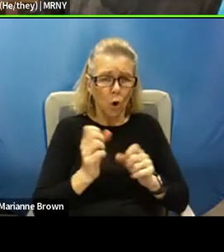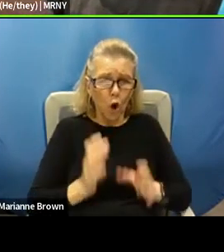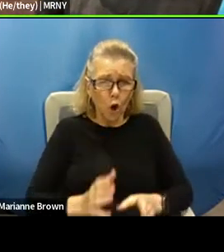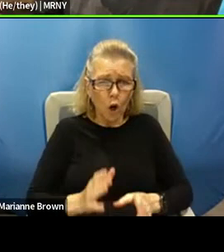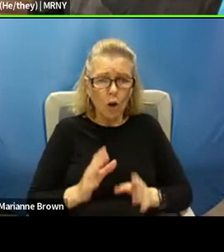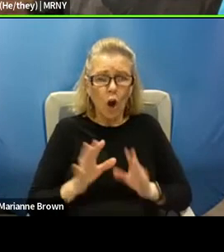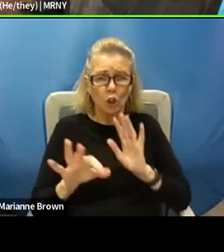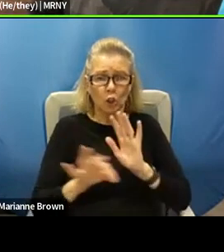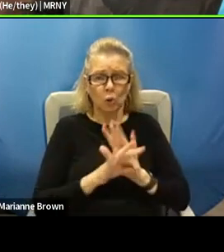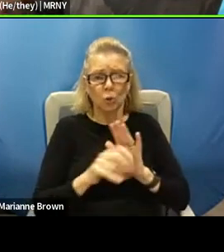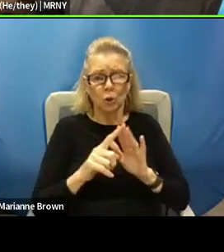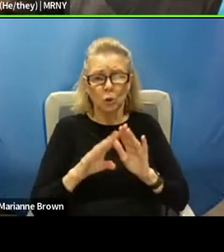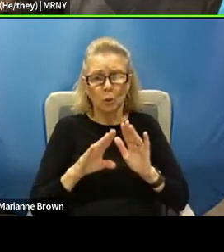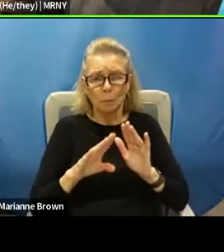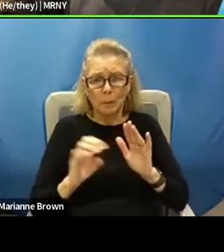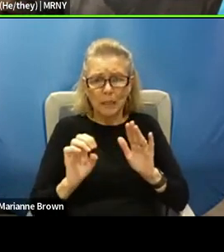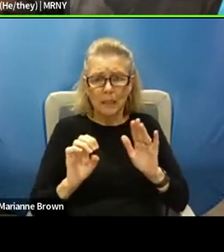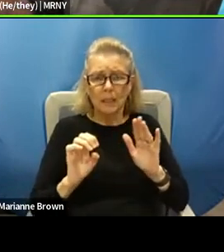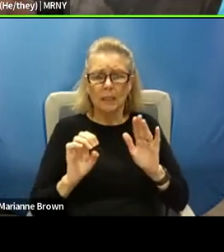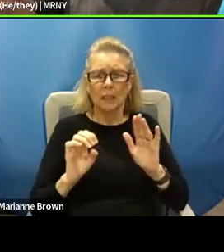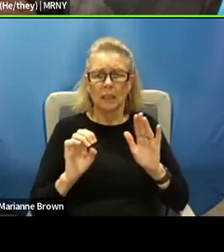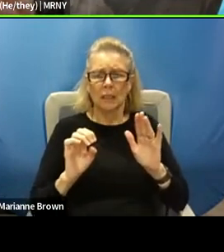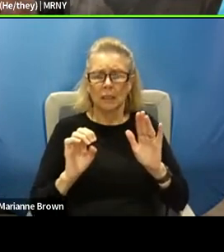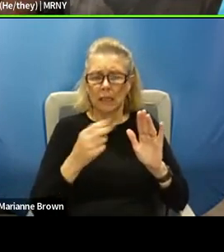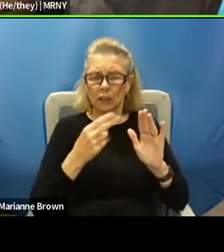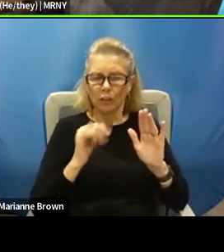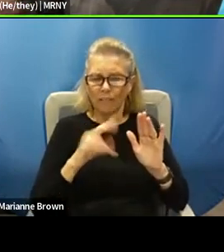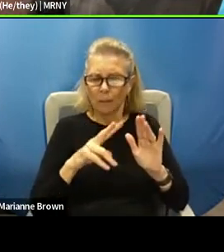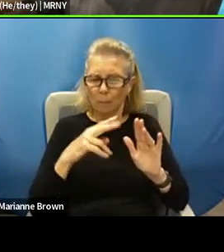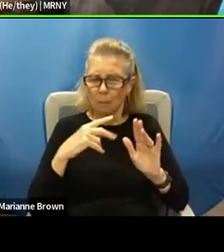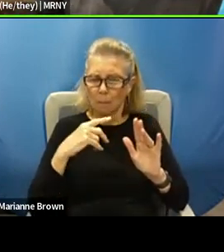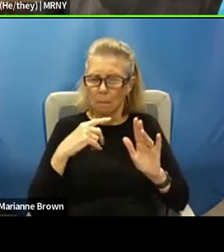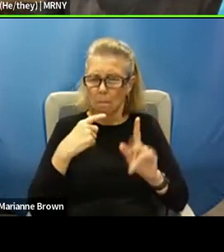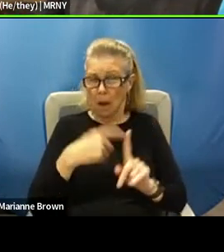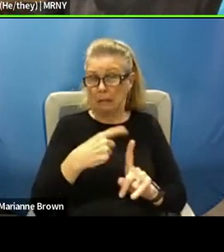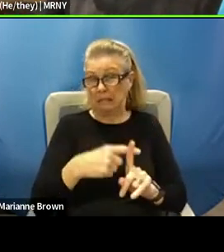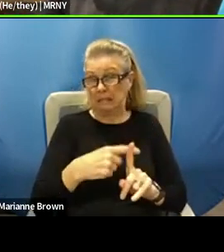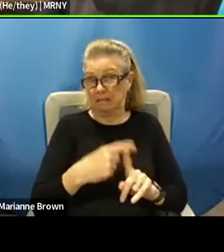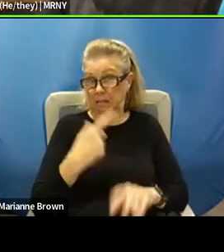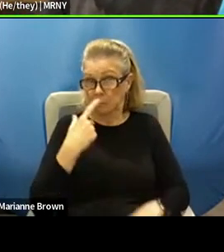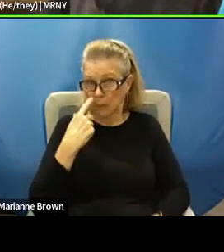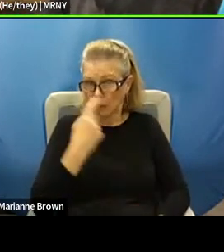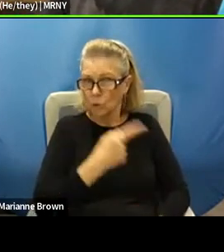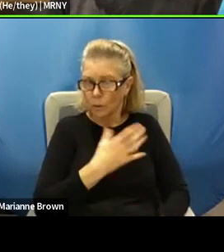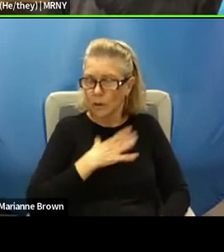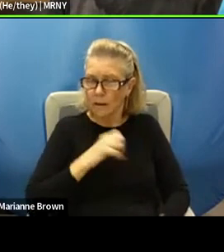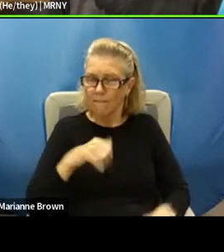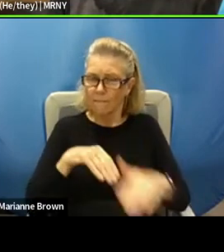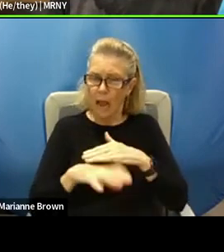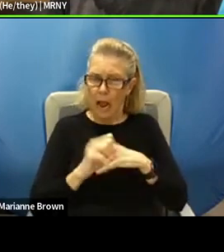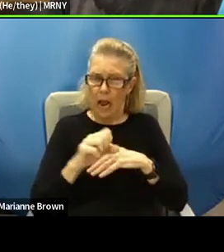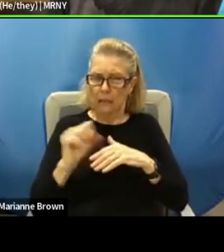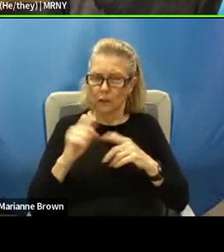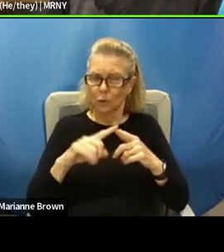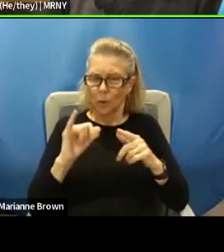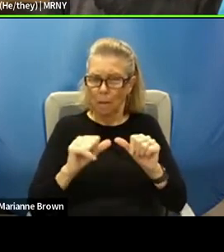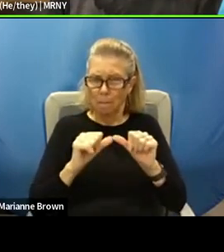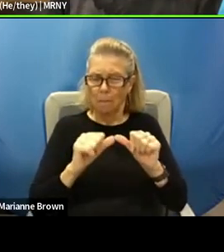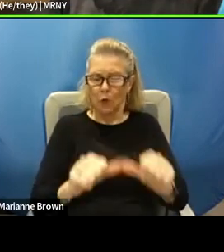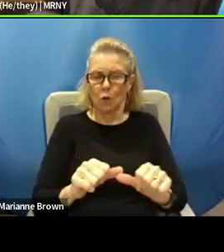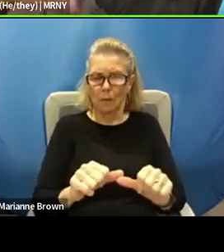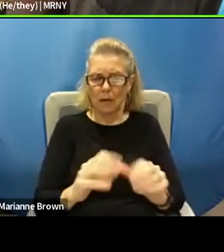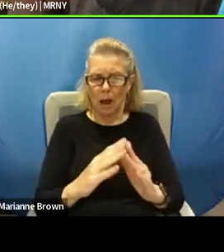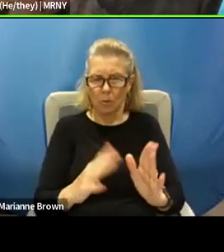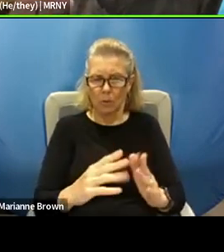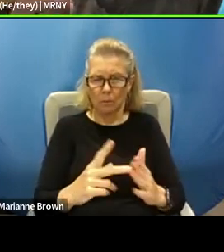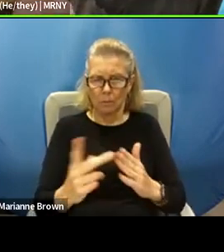HIV positive so they can have access to this permanent housing program. And